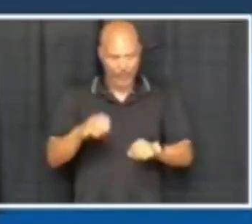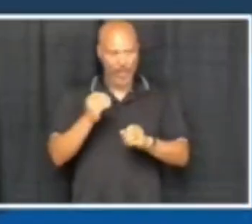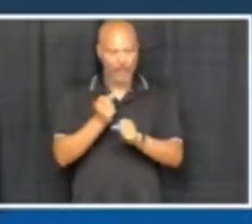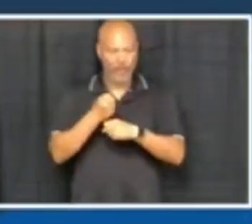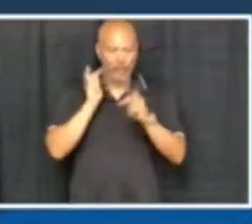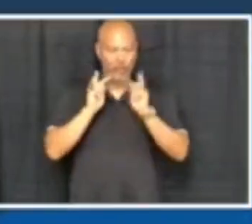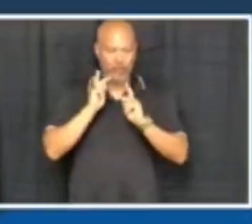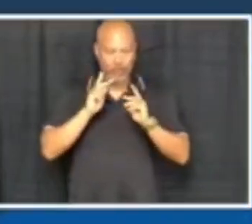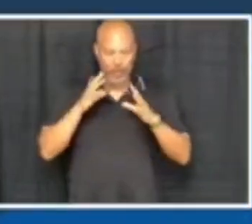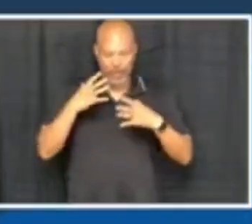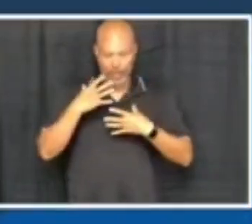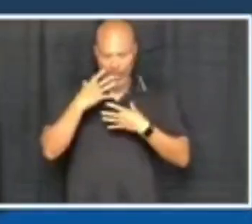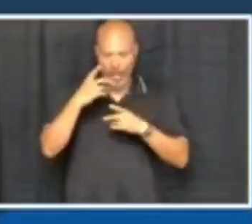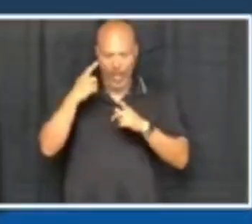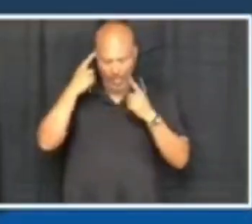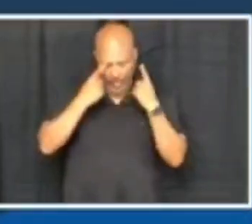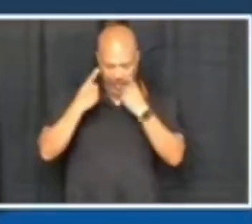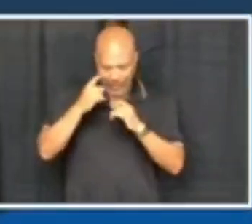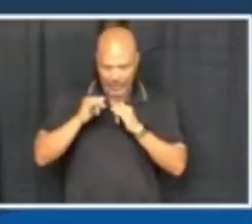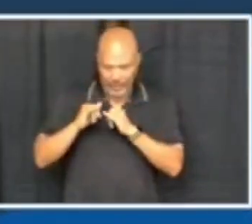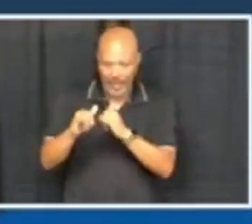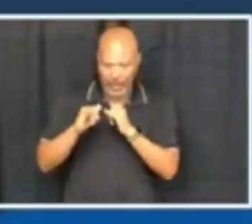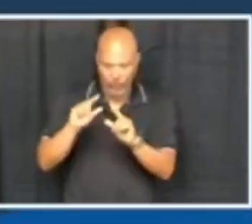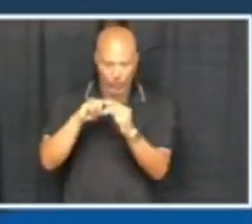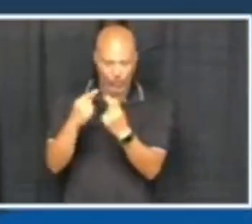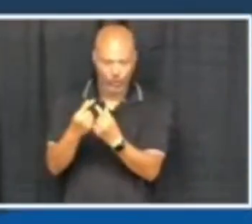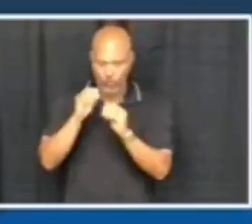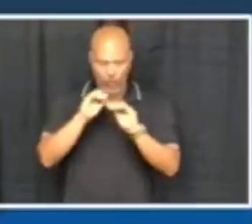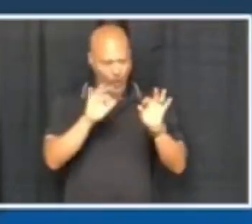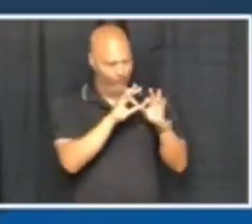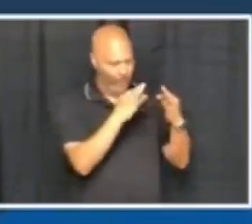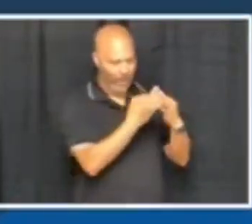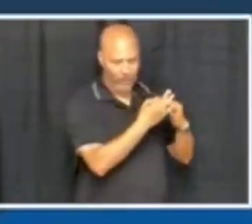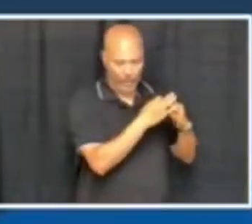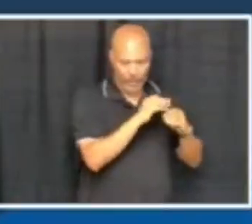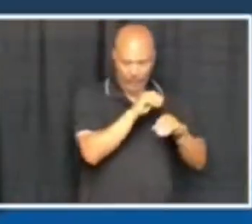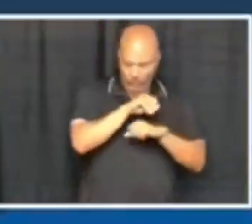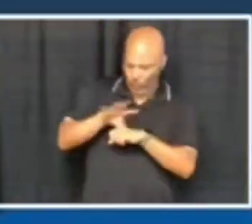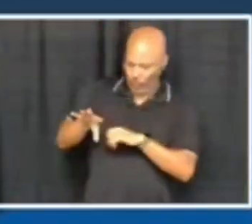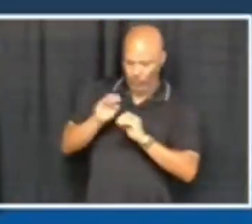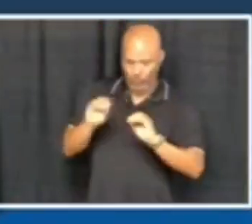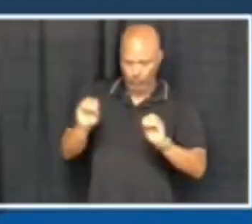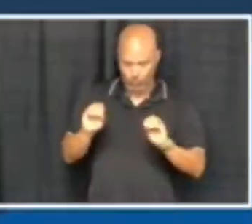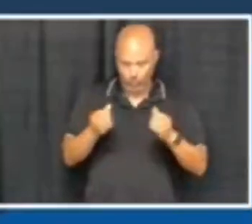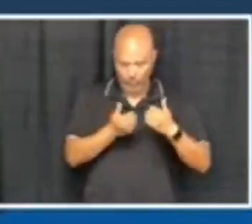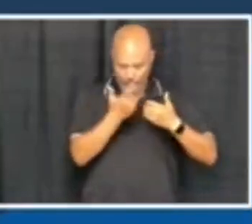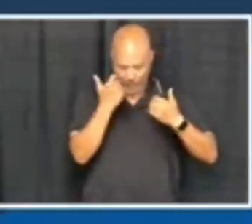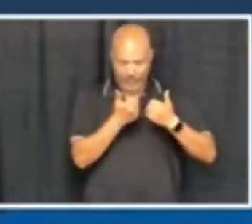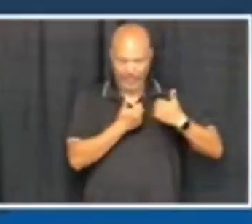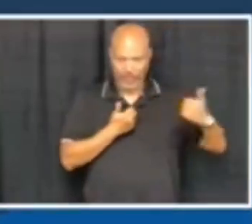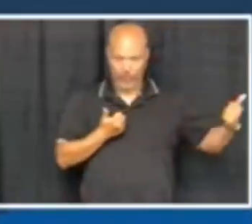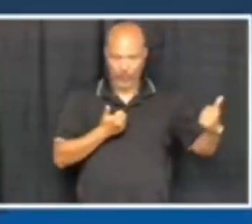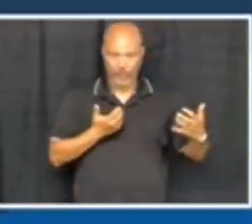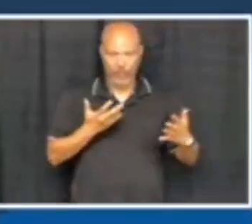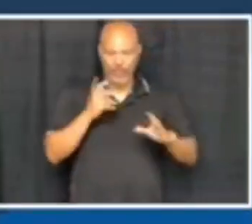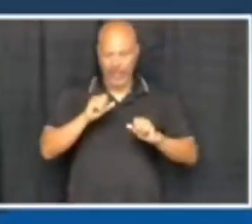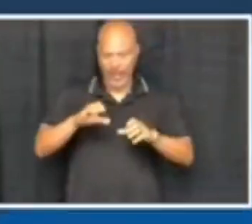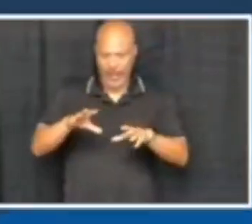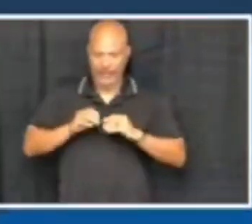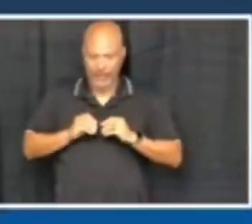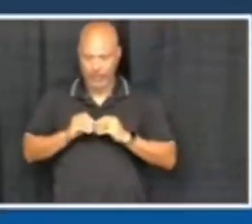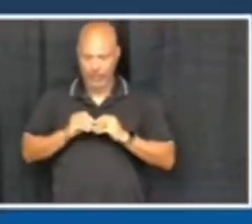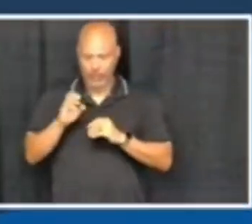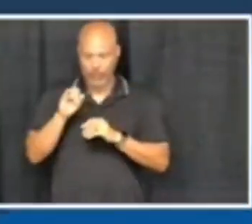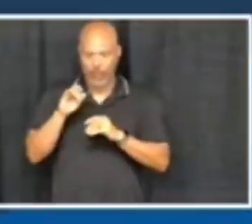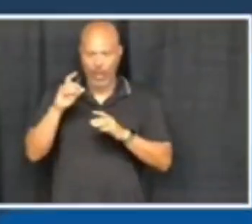people susceptible to groupthink. So there's no family outside influences, so people are more susceptible to, if they get accepted into like just a social